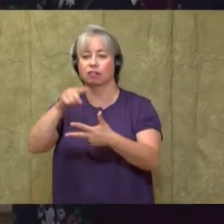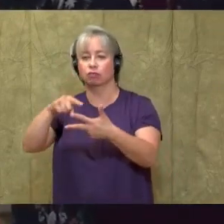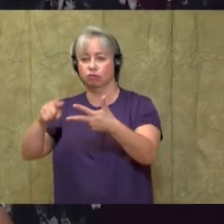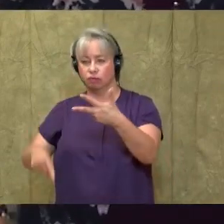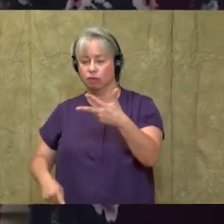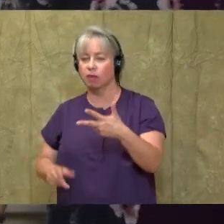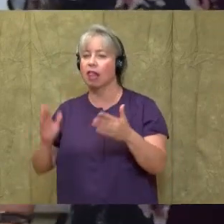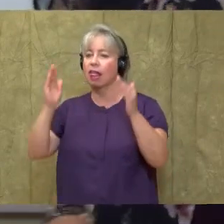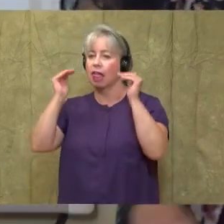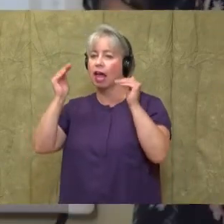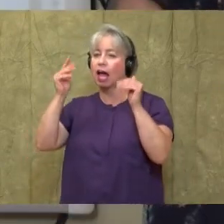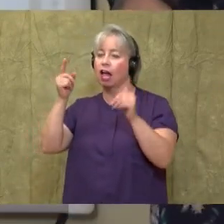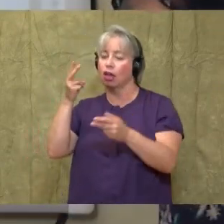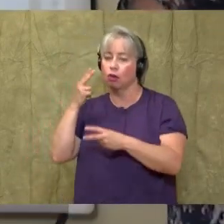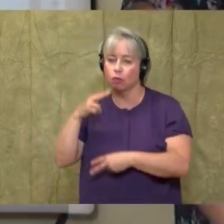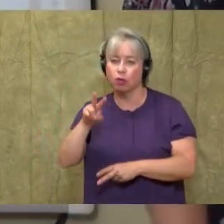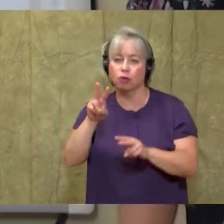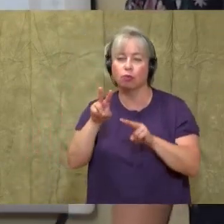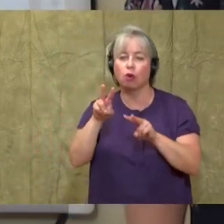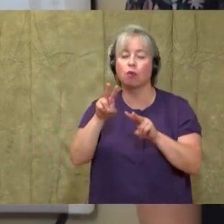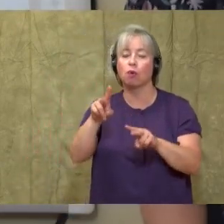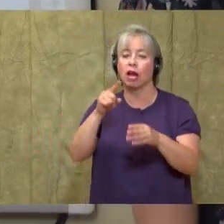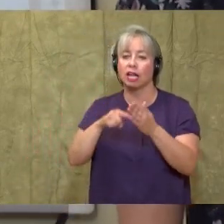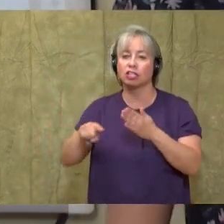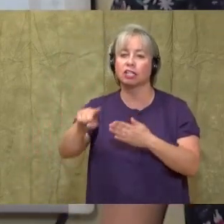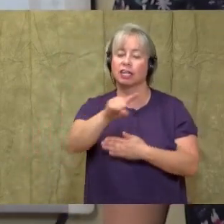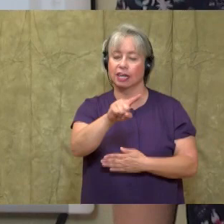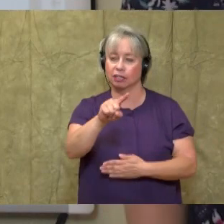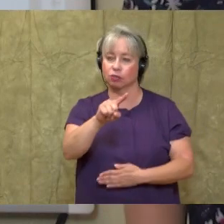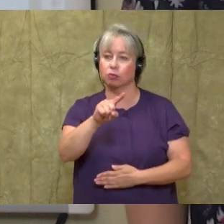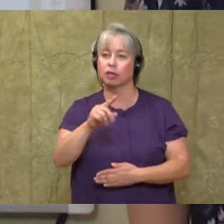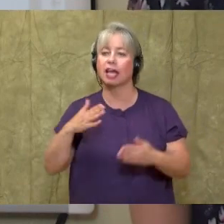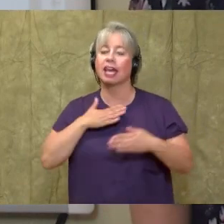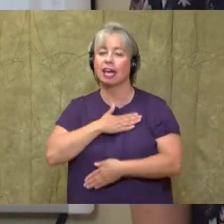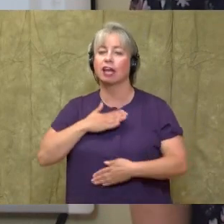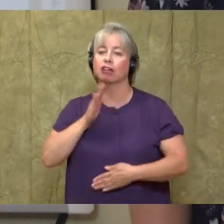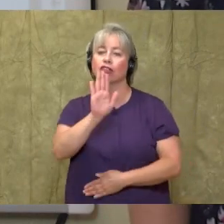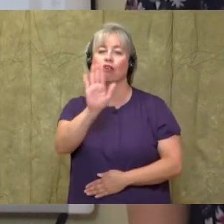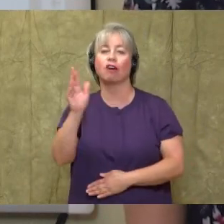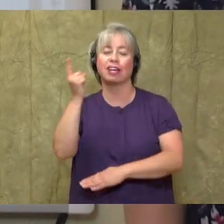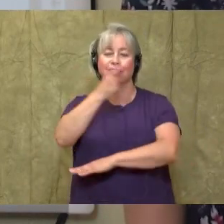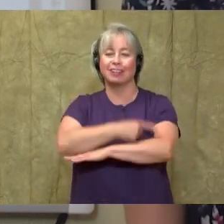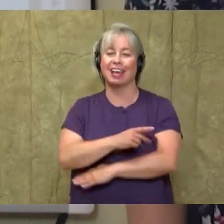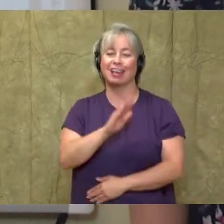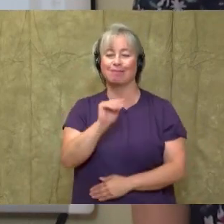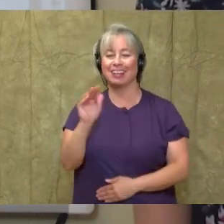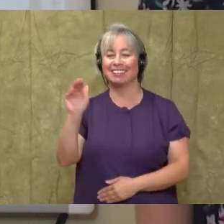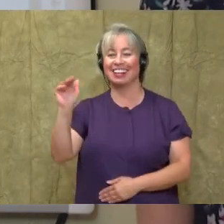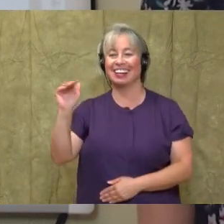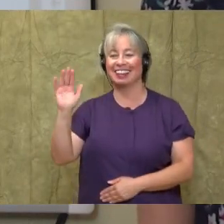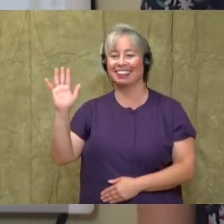I hope that you will tune in next time and enjoy the rest of your day. Bye-bye.